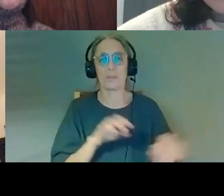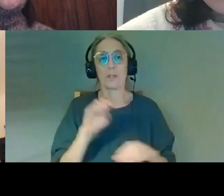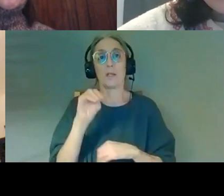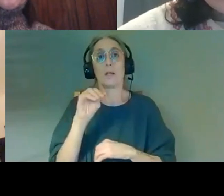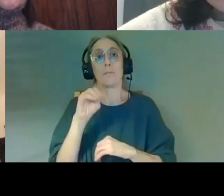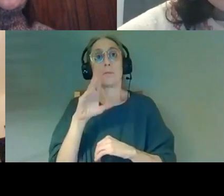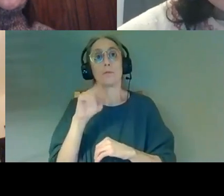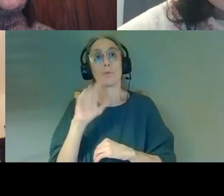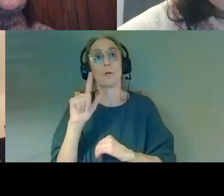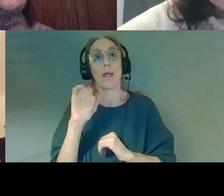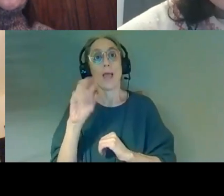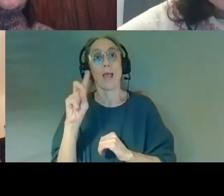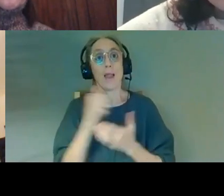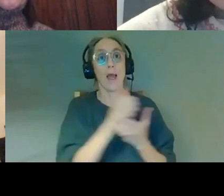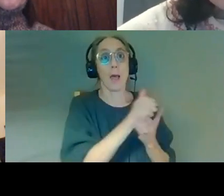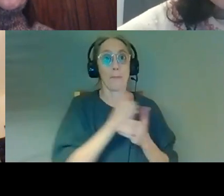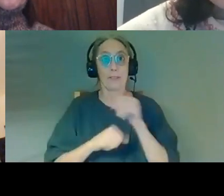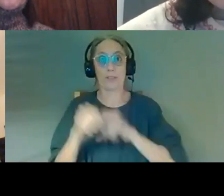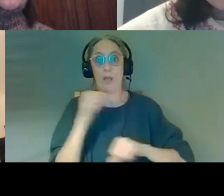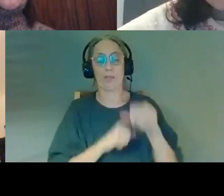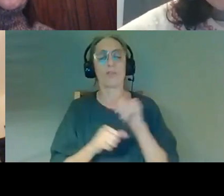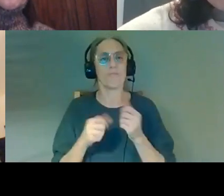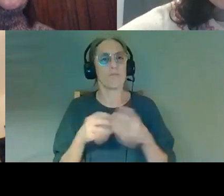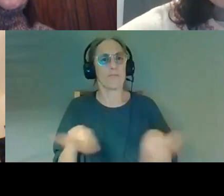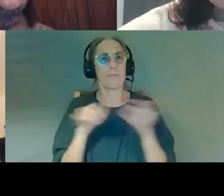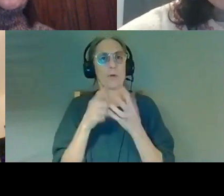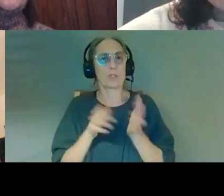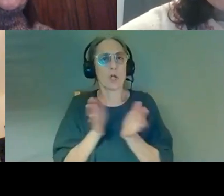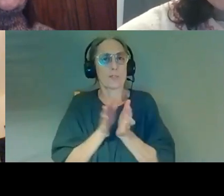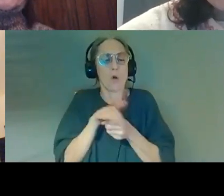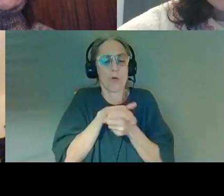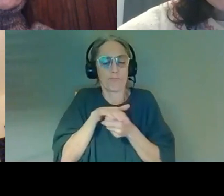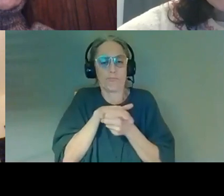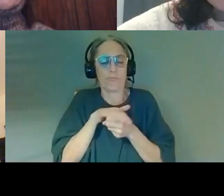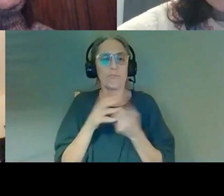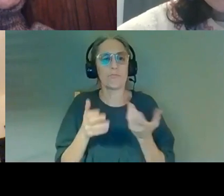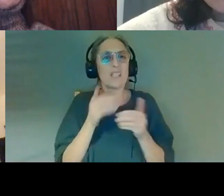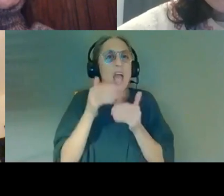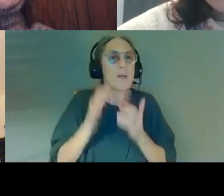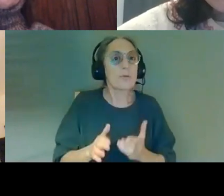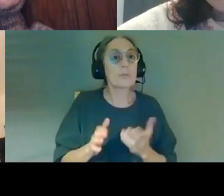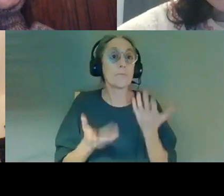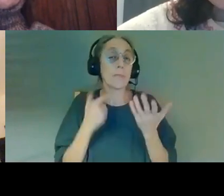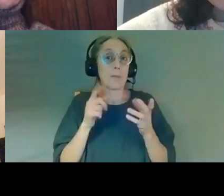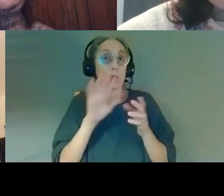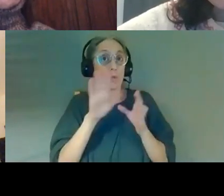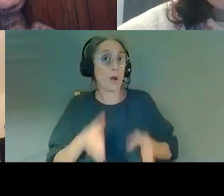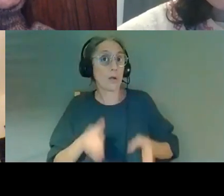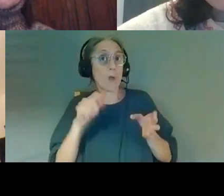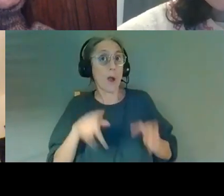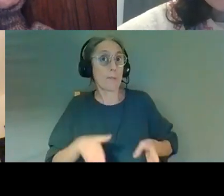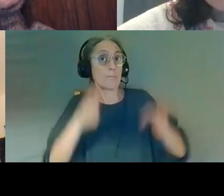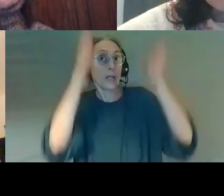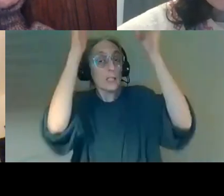hyper-locally, and its foundation is engagement with your neighbors. So if you live in a building, make sure you're talking to your next door neighbor, ask them how they're doing, maybe cook